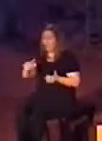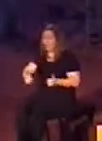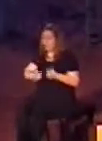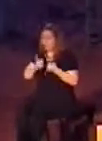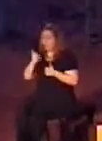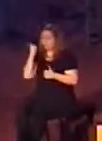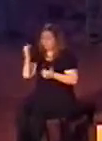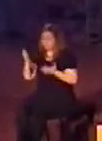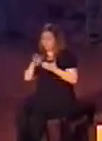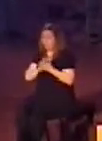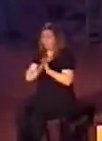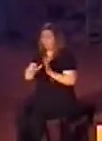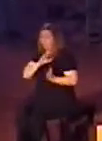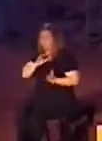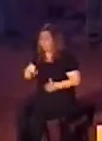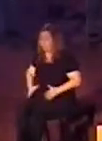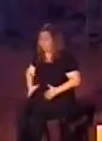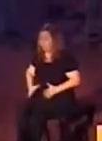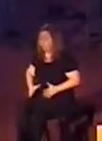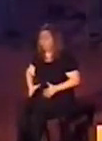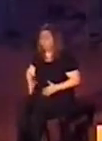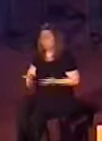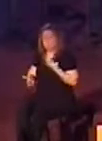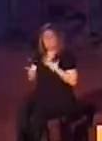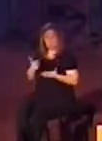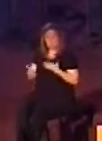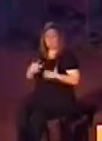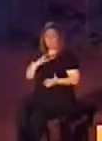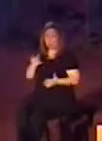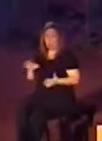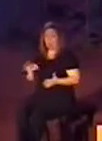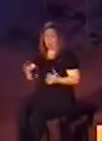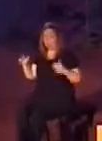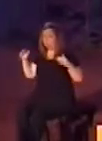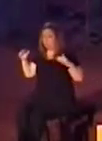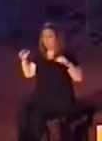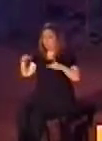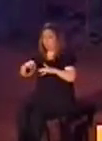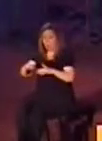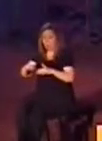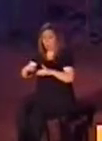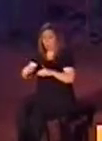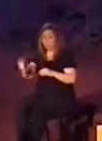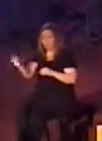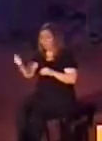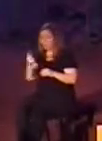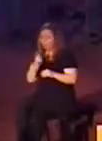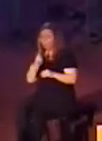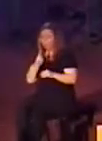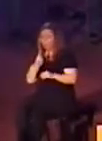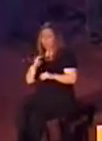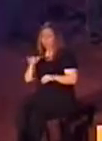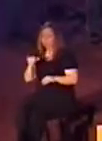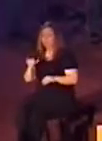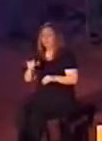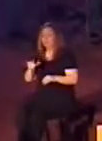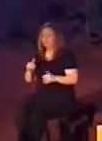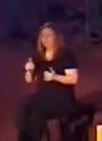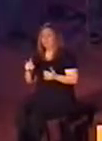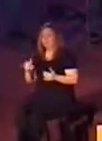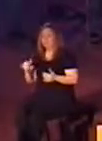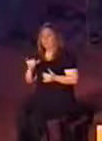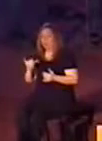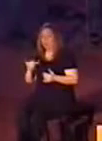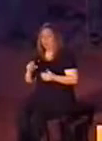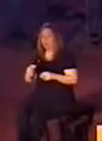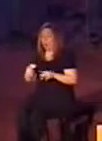you want to become a Christian. And you know what, maybe you don't like big crowds, maybe coming up front just to hear things. Well, this is also that opportunity to take